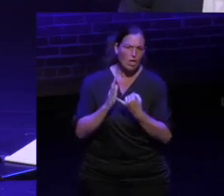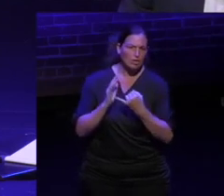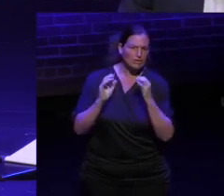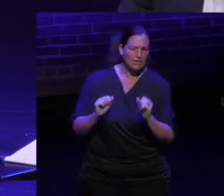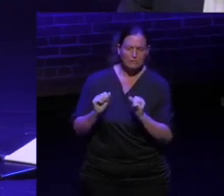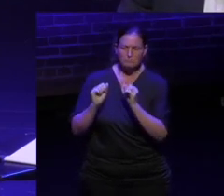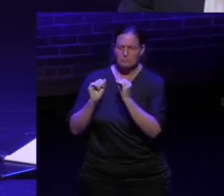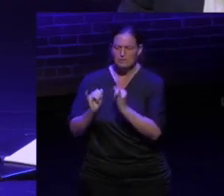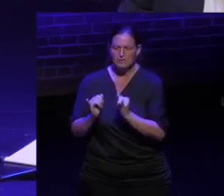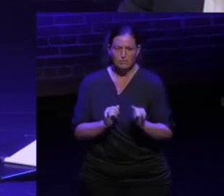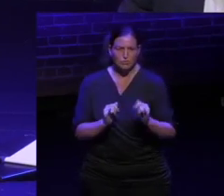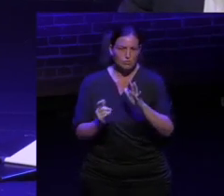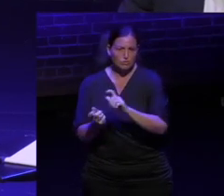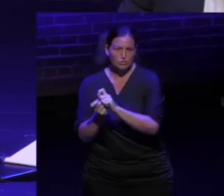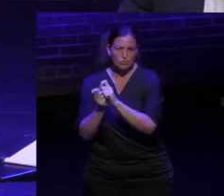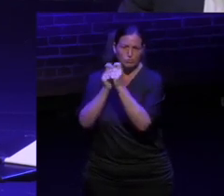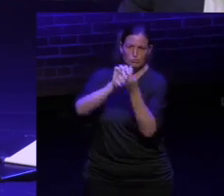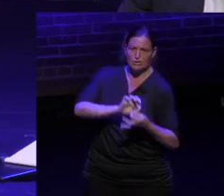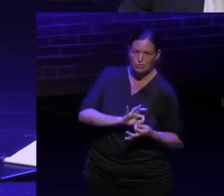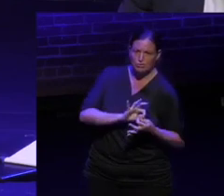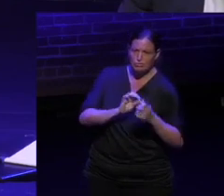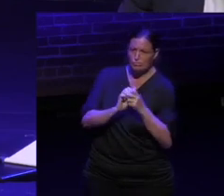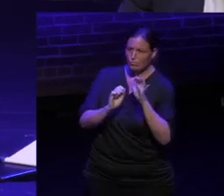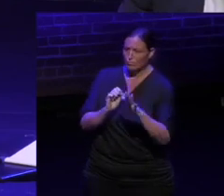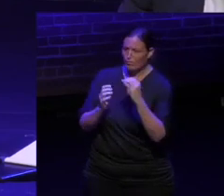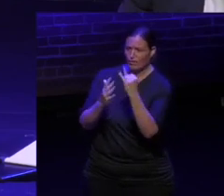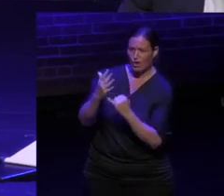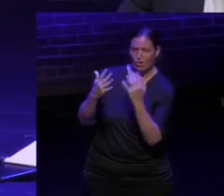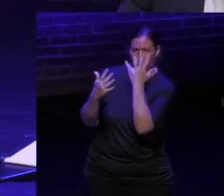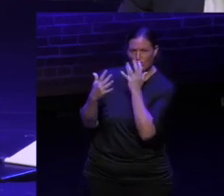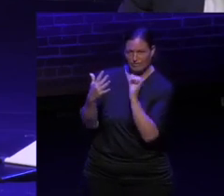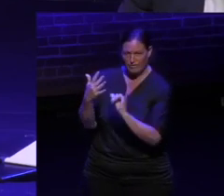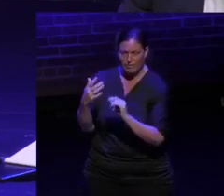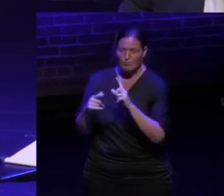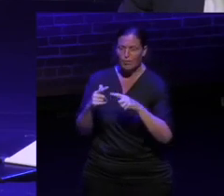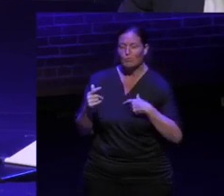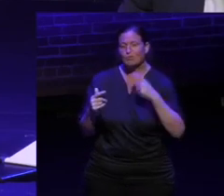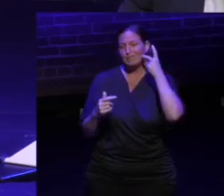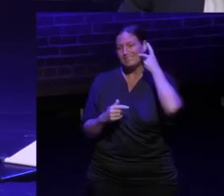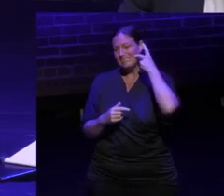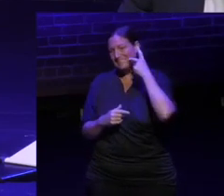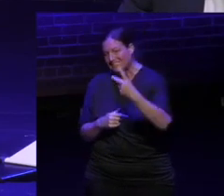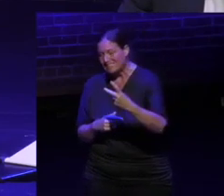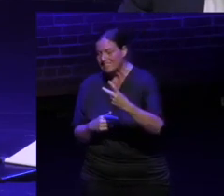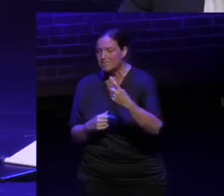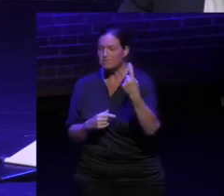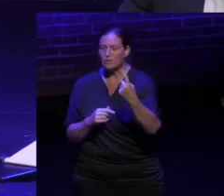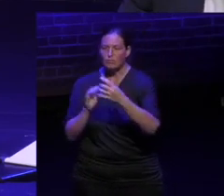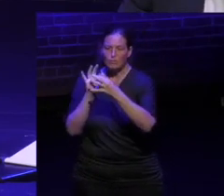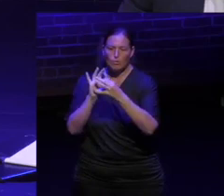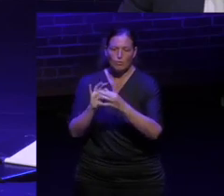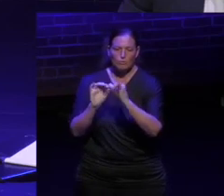individual interpretation. But I think one of the challenges that we've had is when we see things as something that belongs to